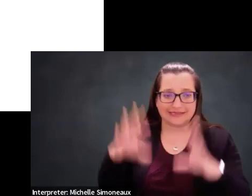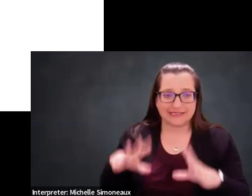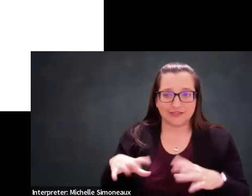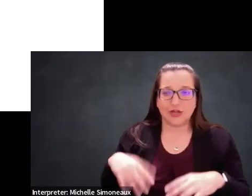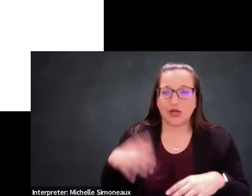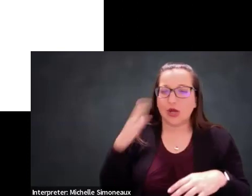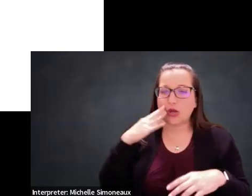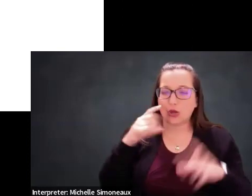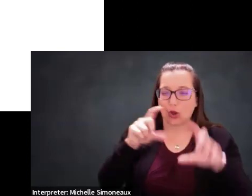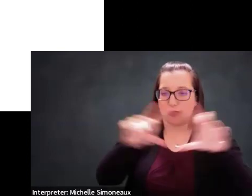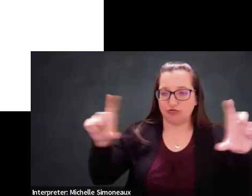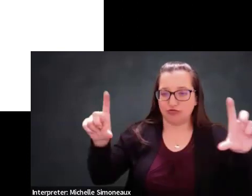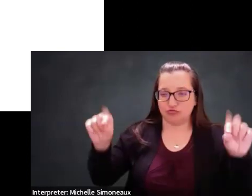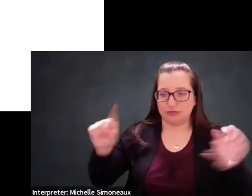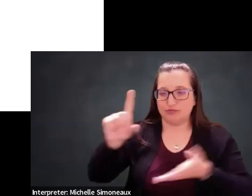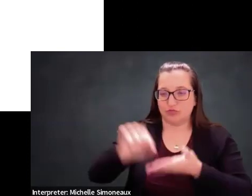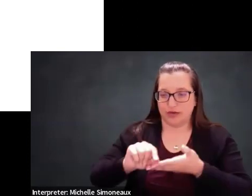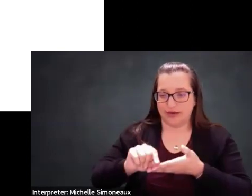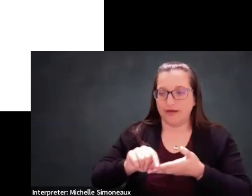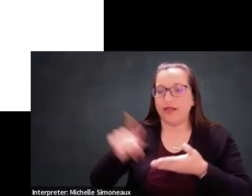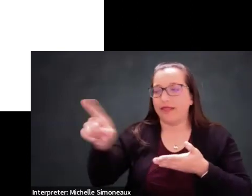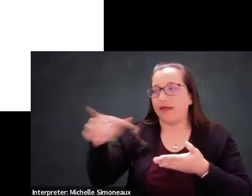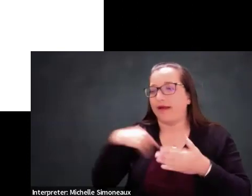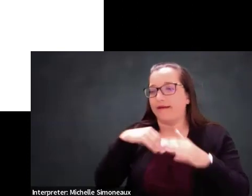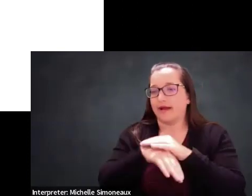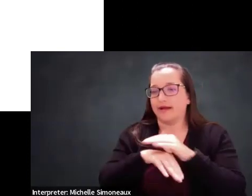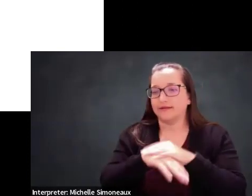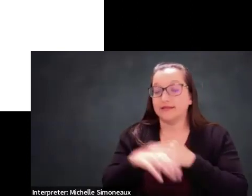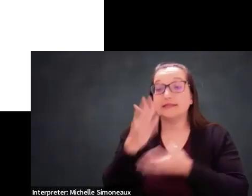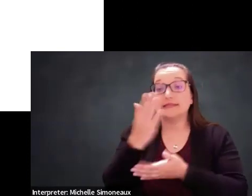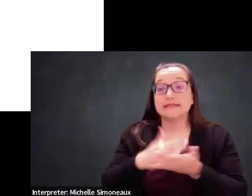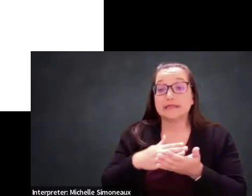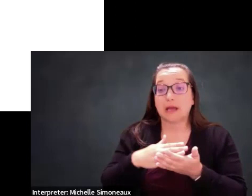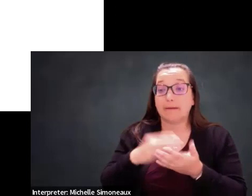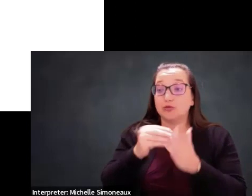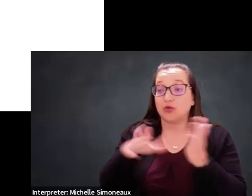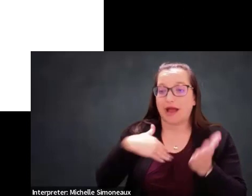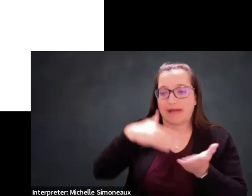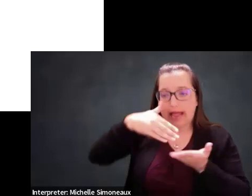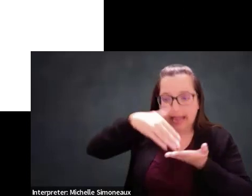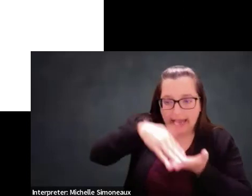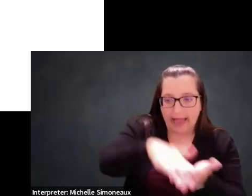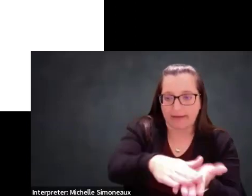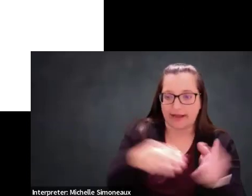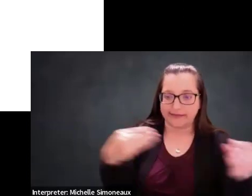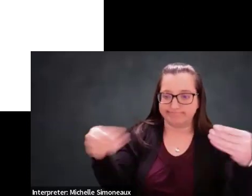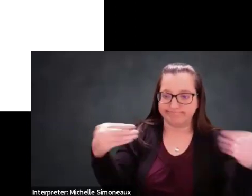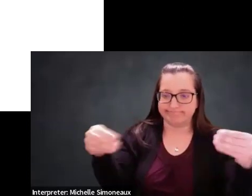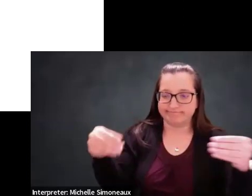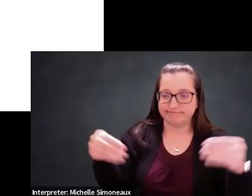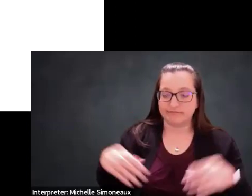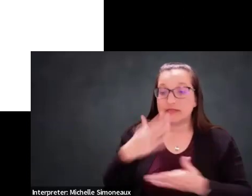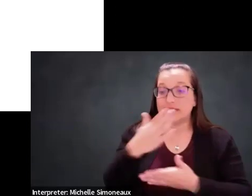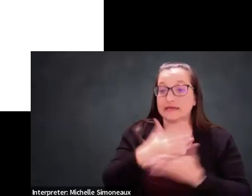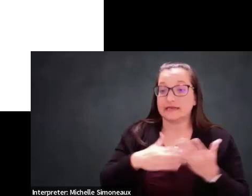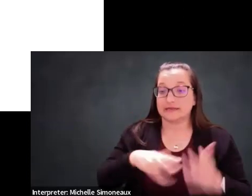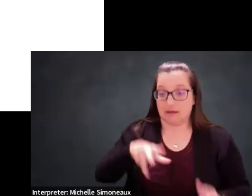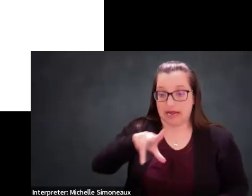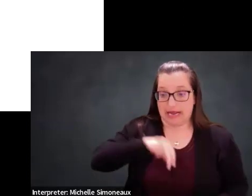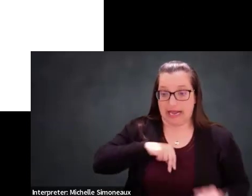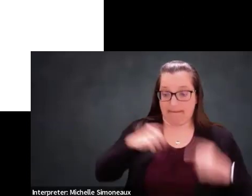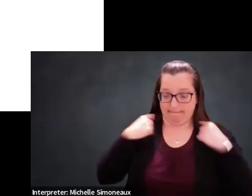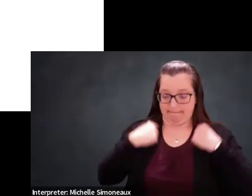the strip and then they have access to it. For some students, I will laminate it and they have lanyards that they wear during the day and it's clipped to their lanyard